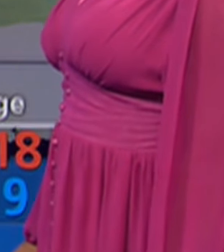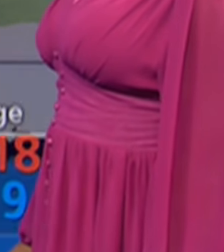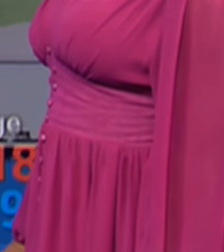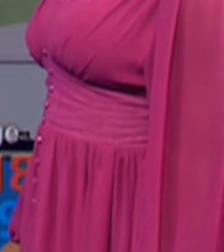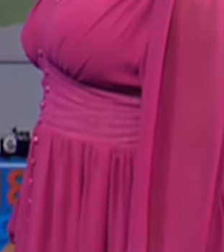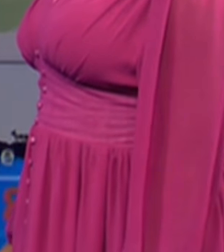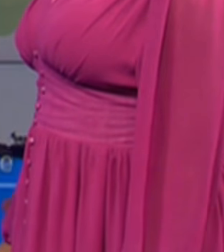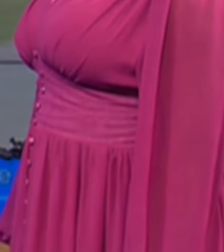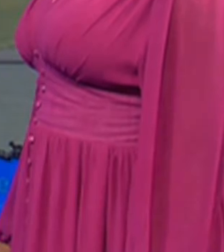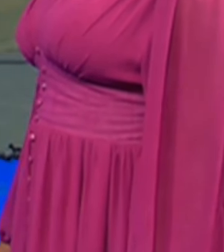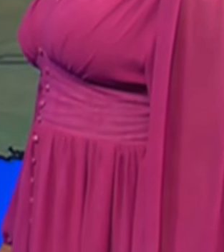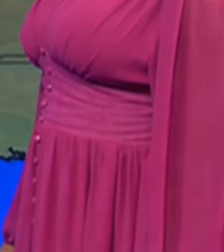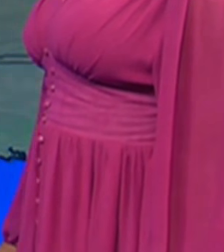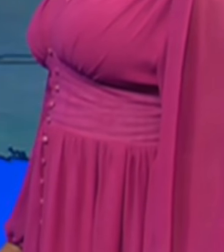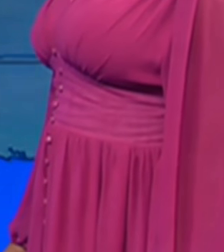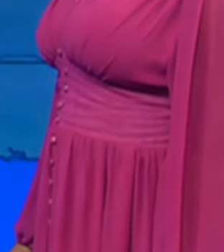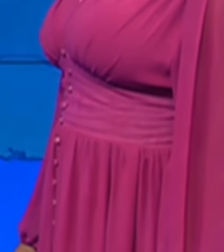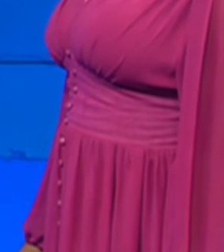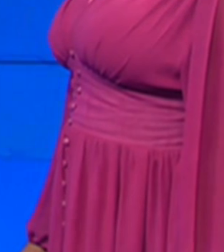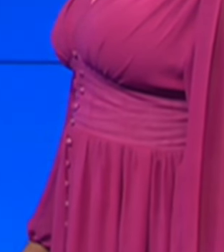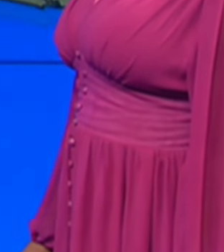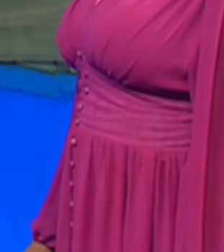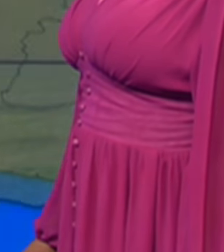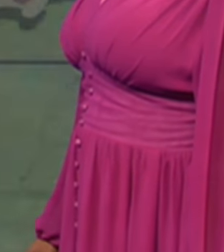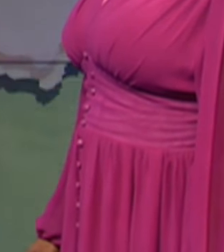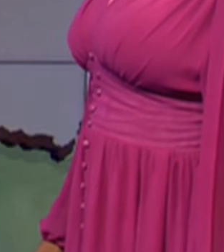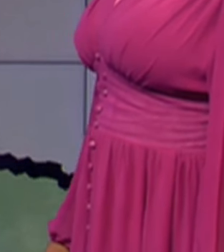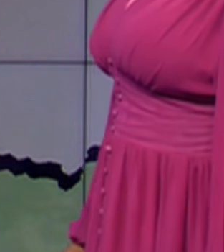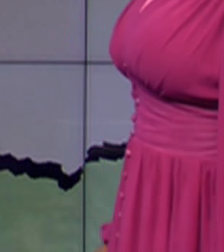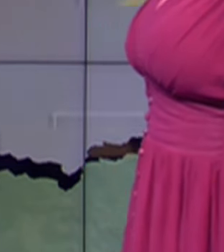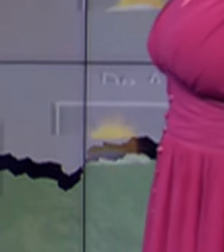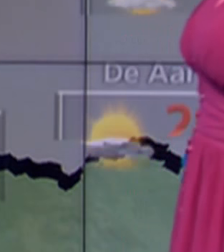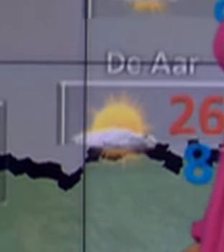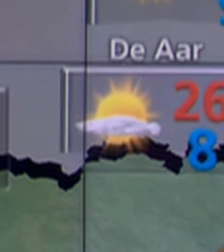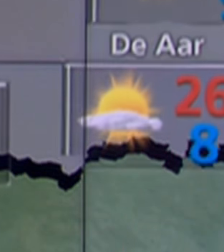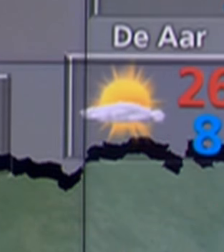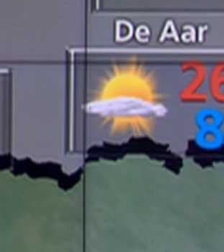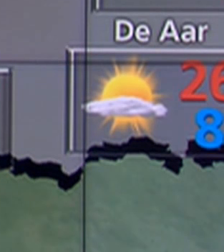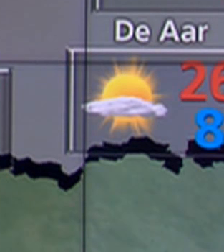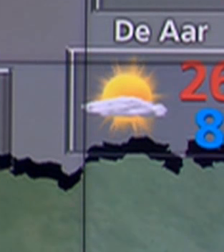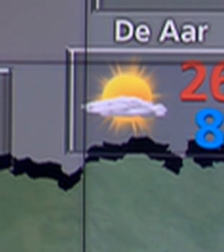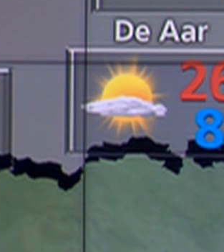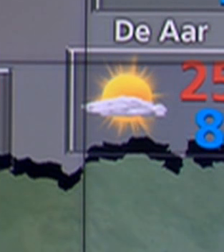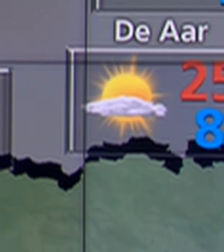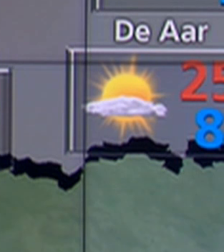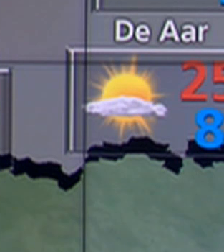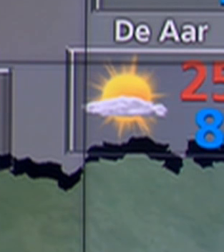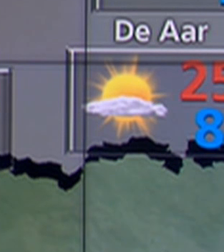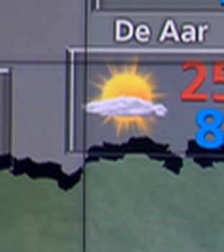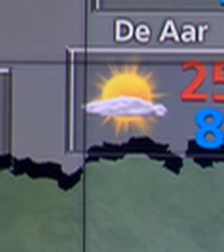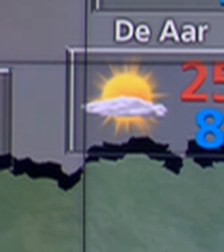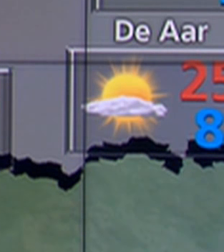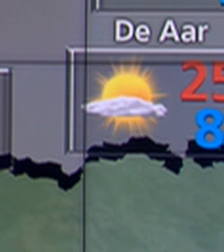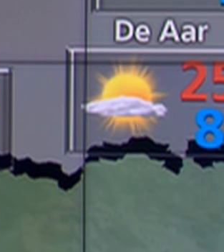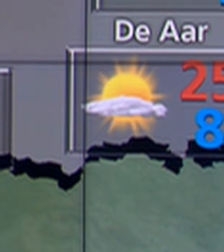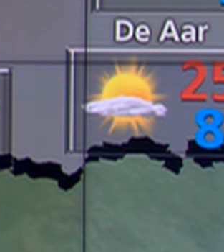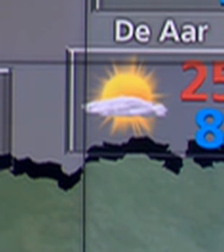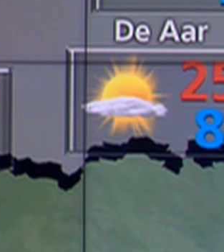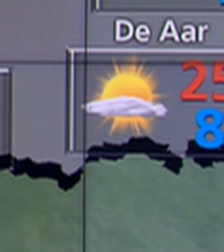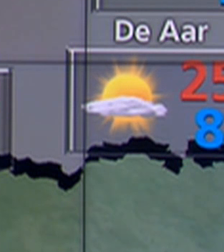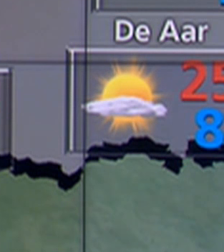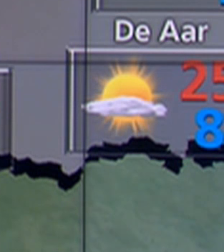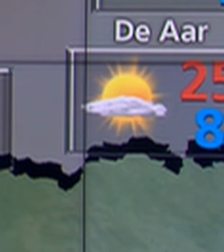tše 17 ge re lebelela gona go provinceng ya Northern Cape go la go sasa Kurumane masomepedi senyane Kimberley masomepedi